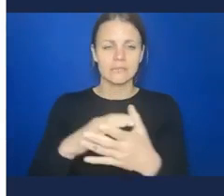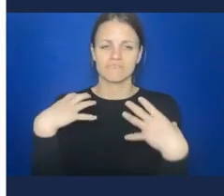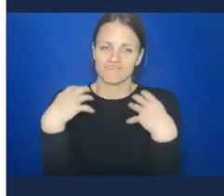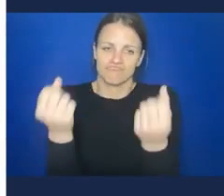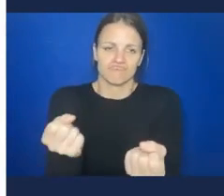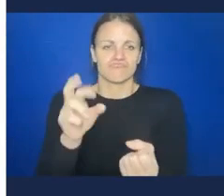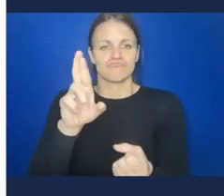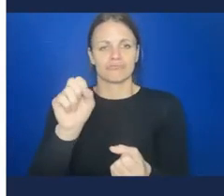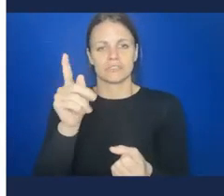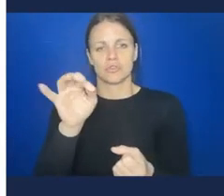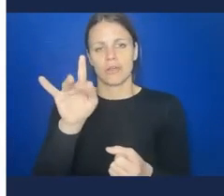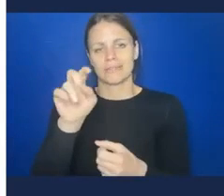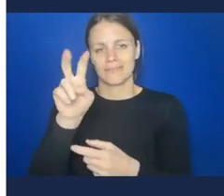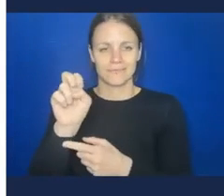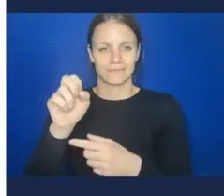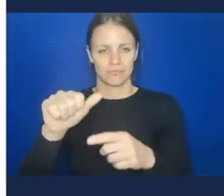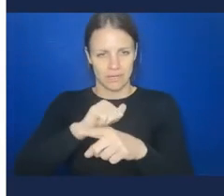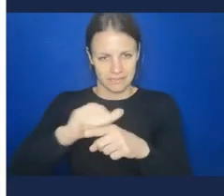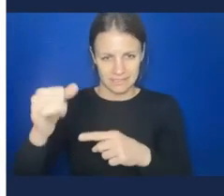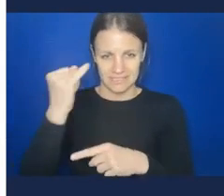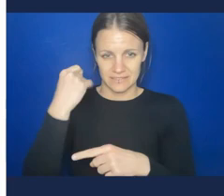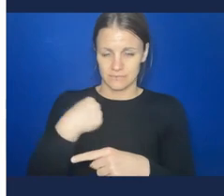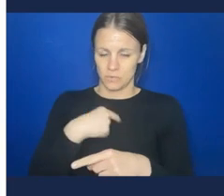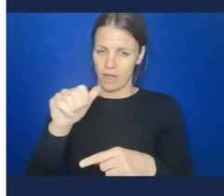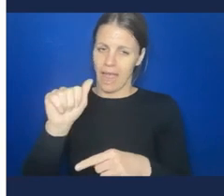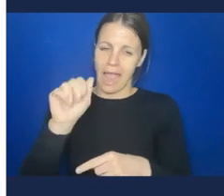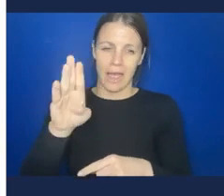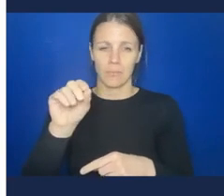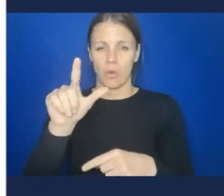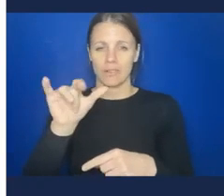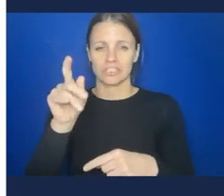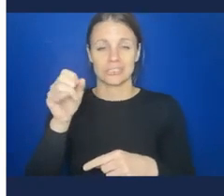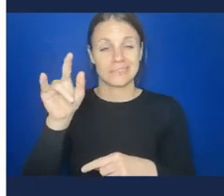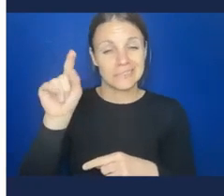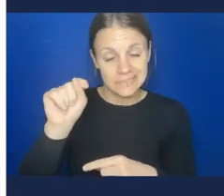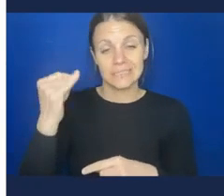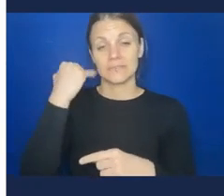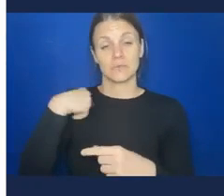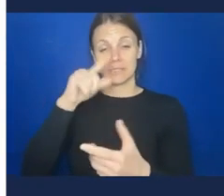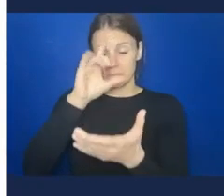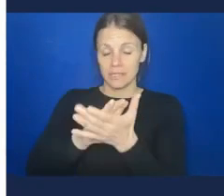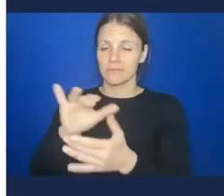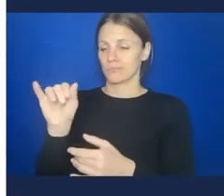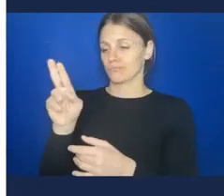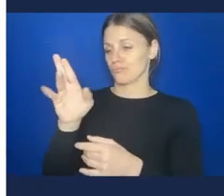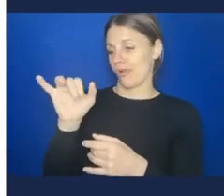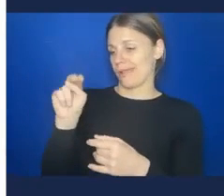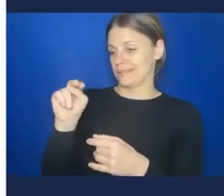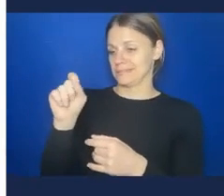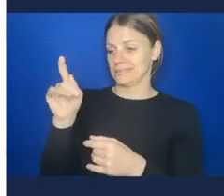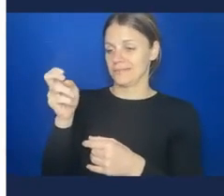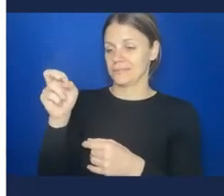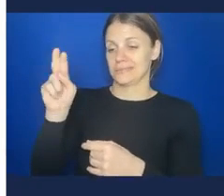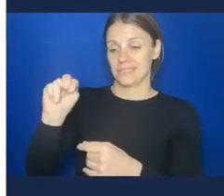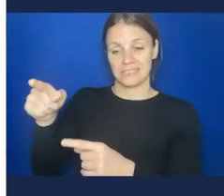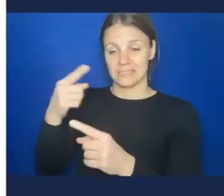are prison abolitionists, if we believe, as Brian Stevenson has said, that people are better than the worst thing that they ever did in their